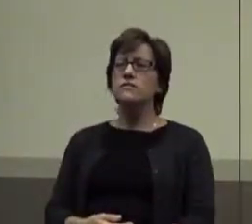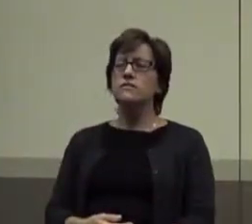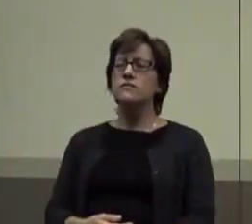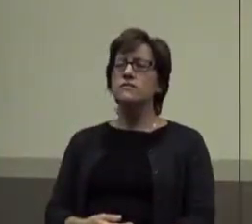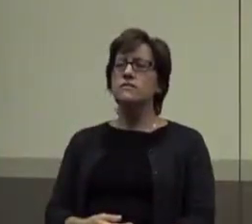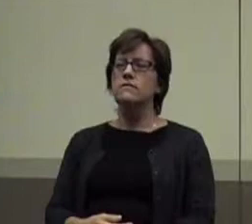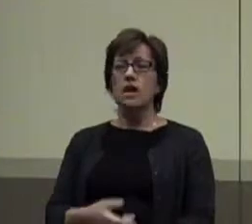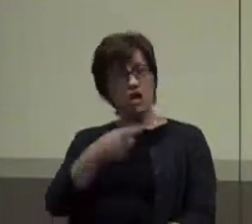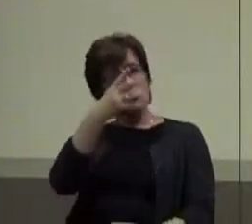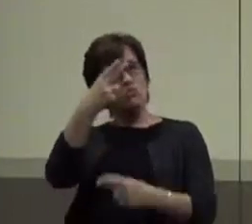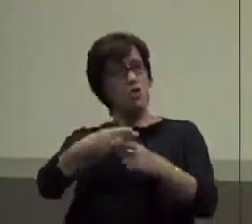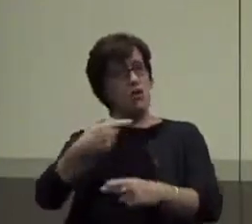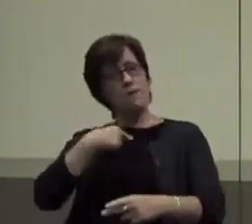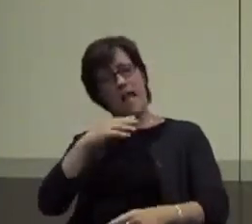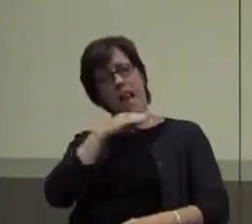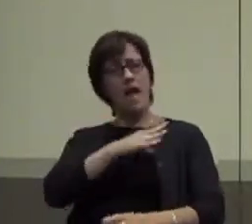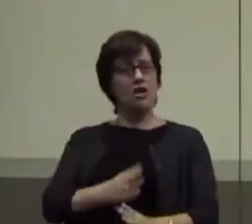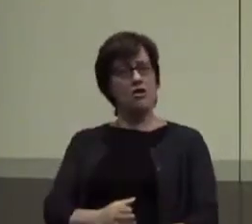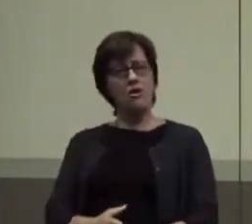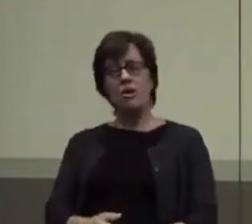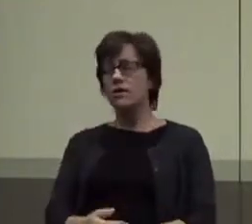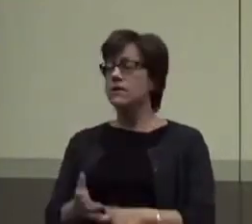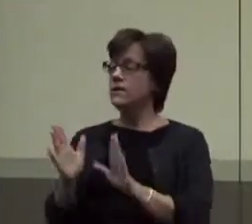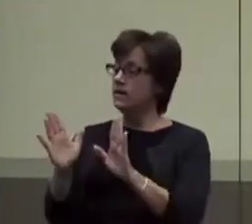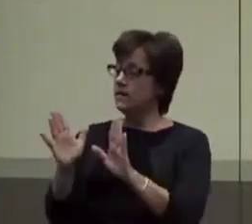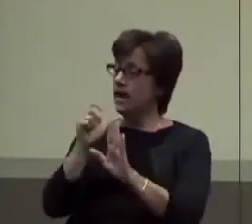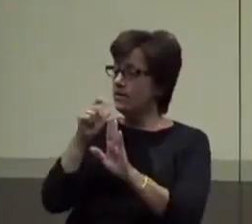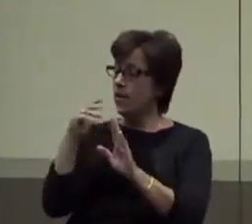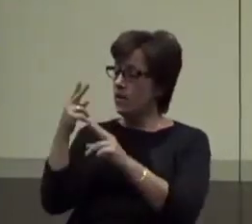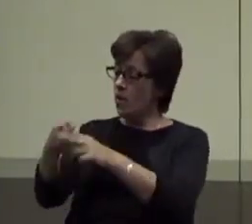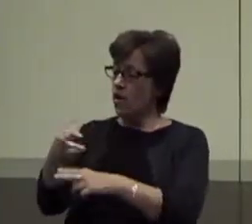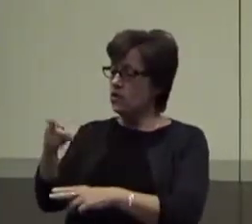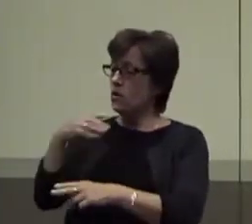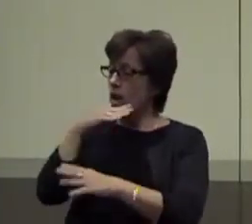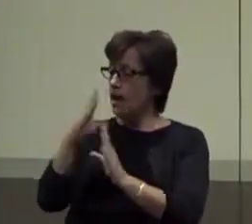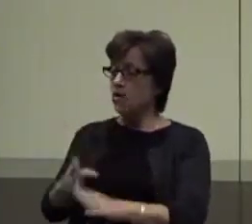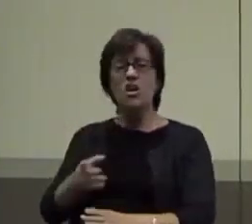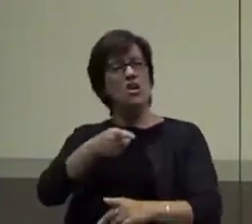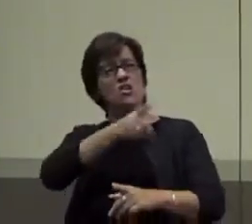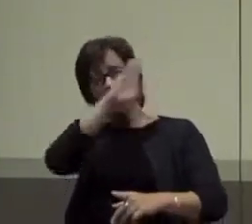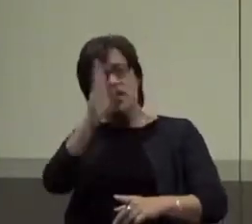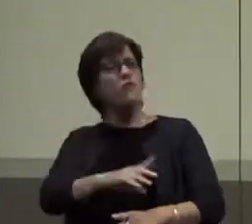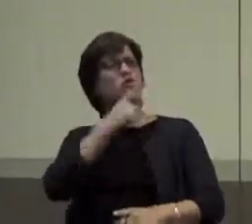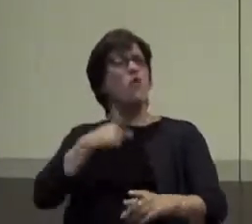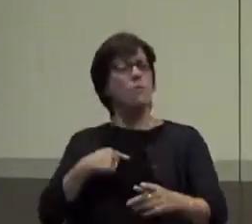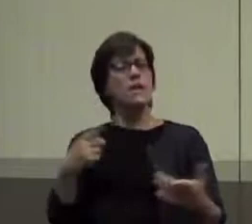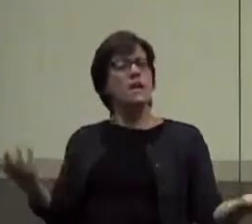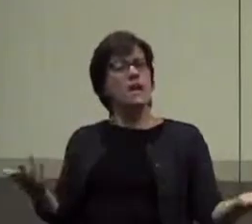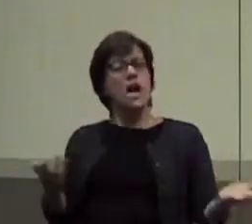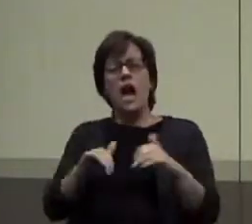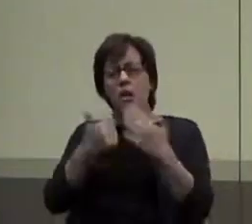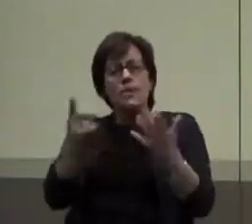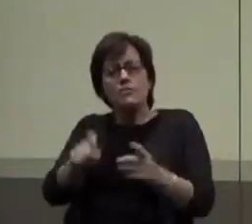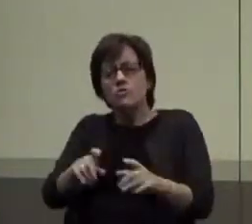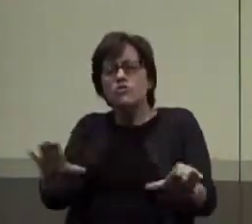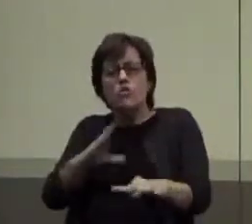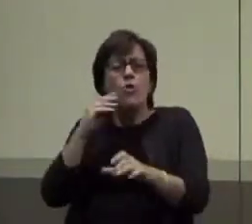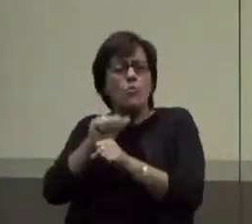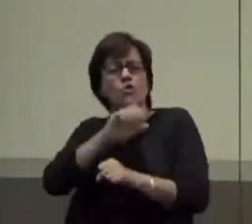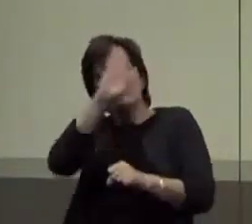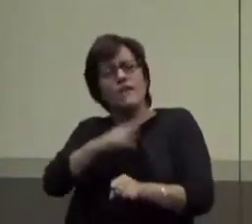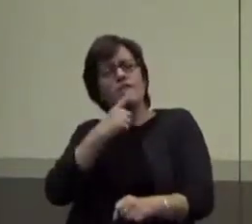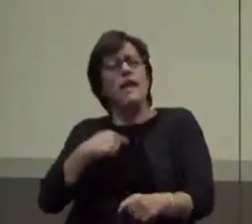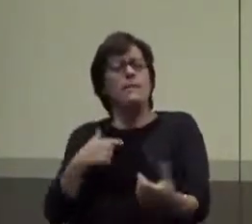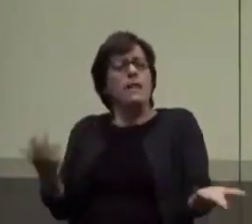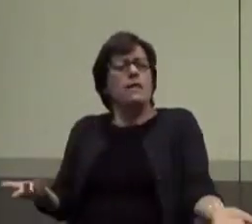Call me a liar? I'm not calling you a liar, I'm just telling you. You never told me. How am I supposed to do homework if you never tell